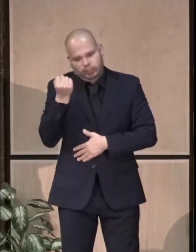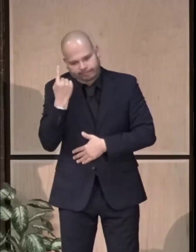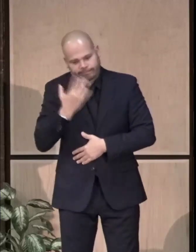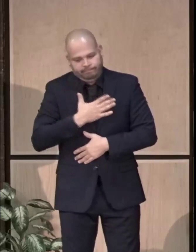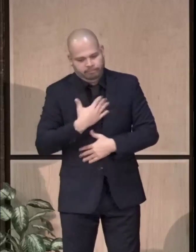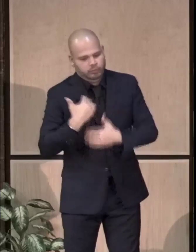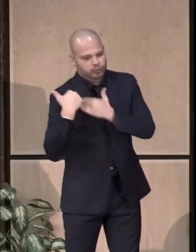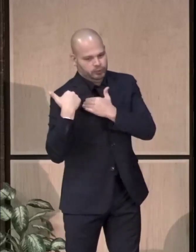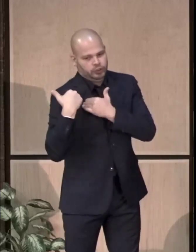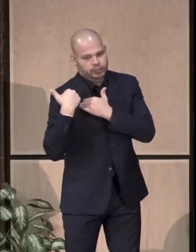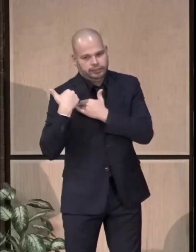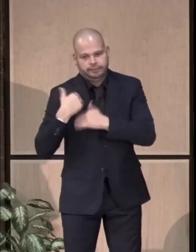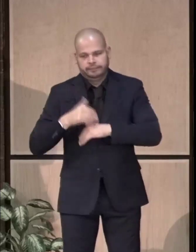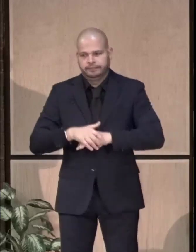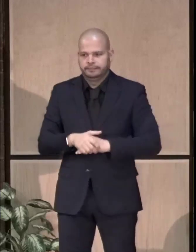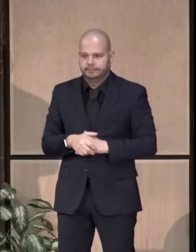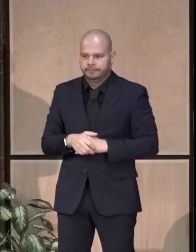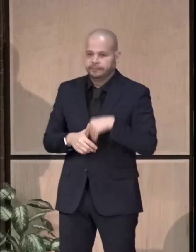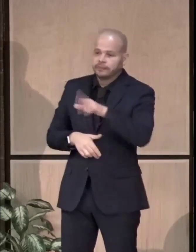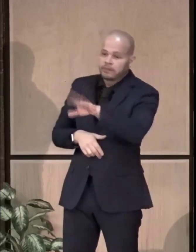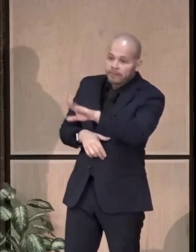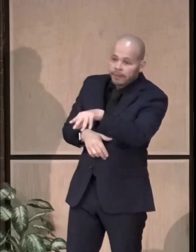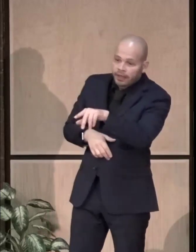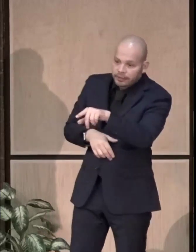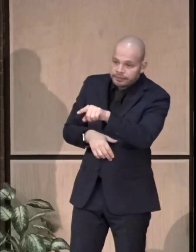Sergeant Carr's compliance?